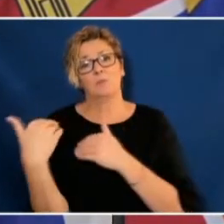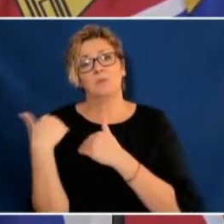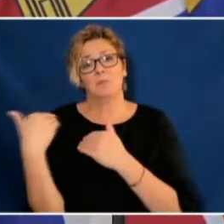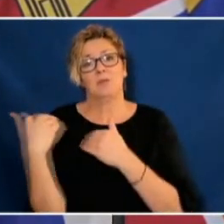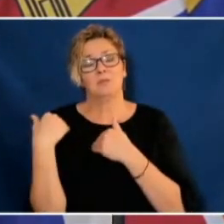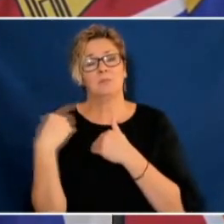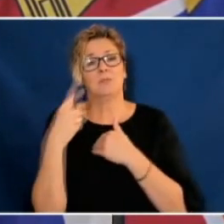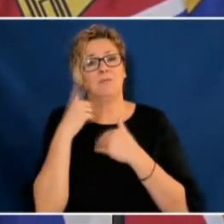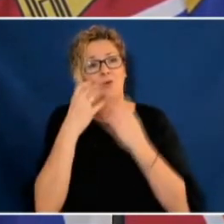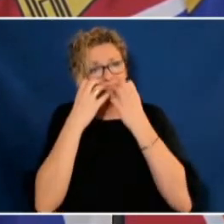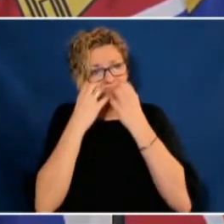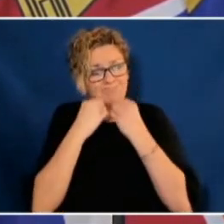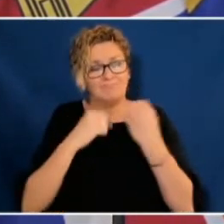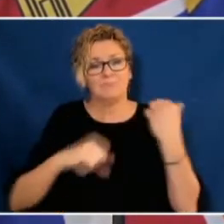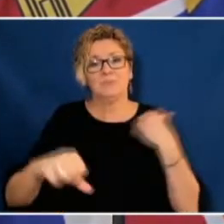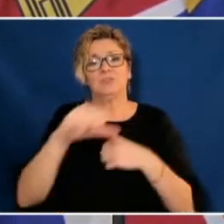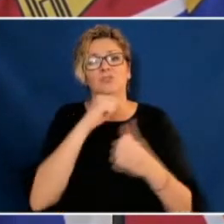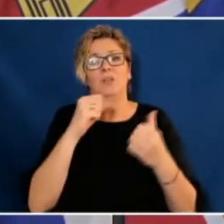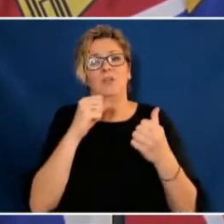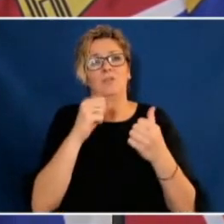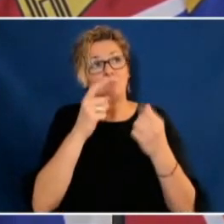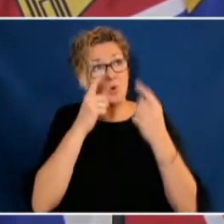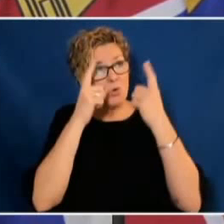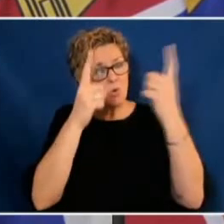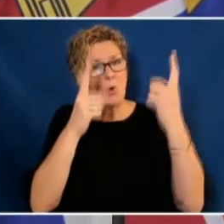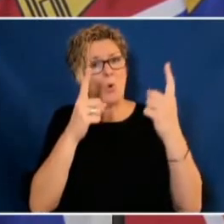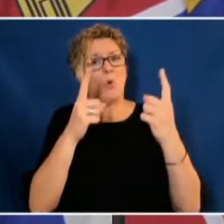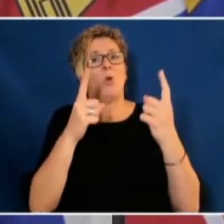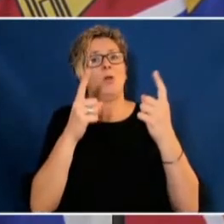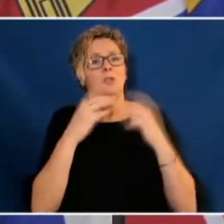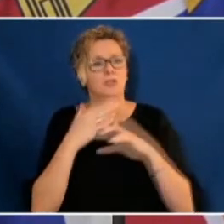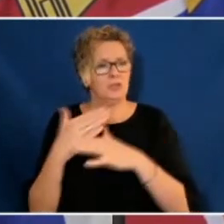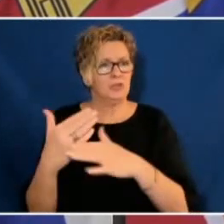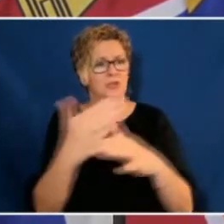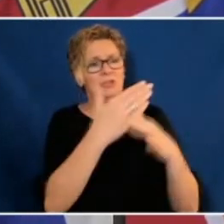news.gov.bc.ca. For updated information about the province's restrictions, visit